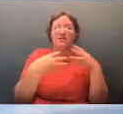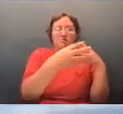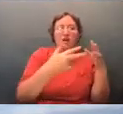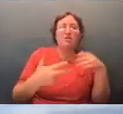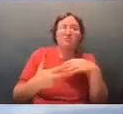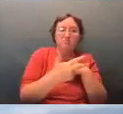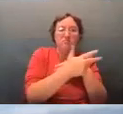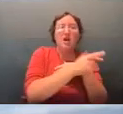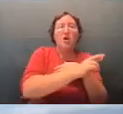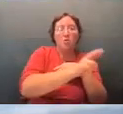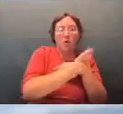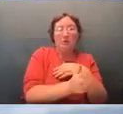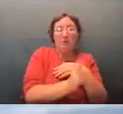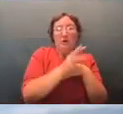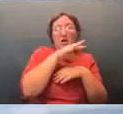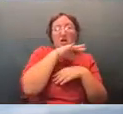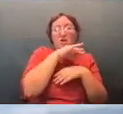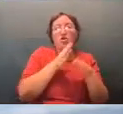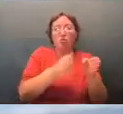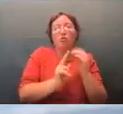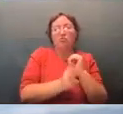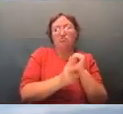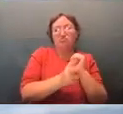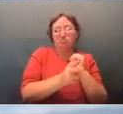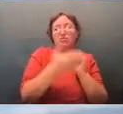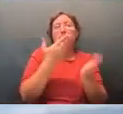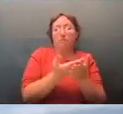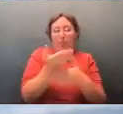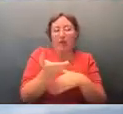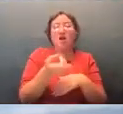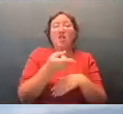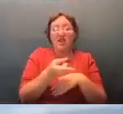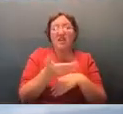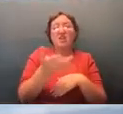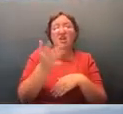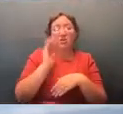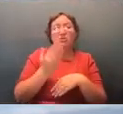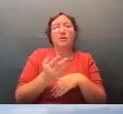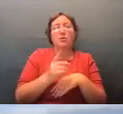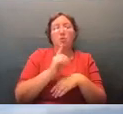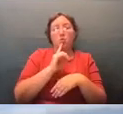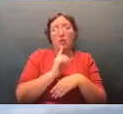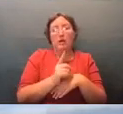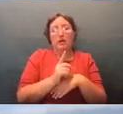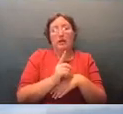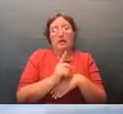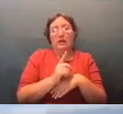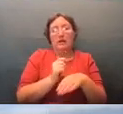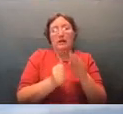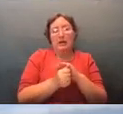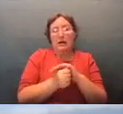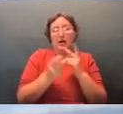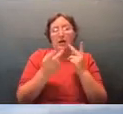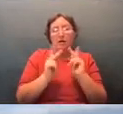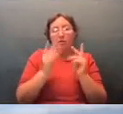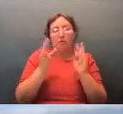you're going to take a right and drive on a dirt road for a little bit. This place used to be really like almost hidden, like people didn't